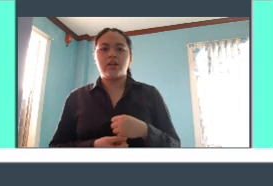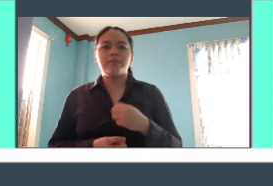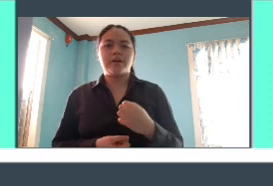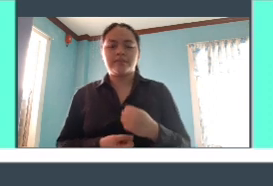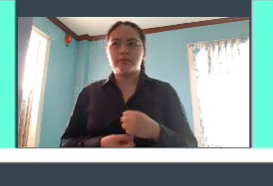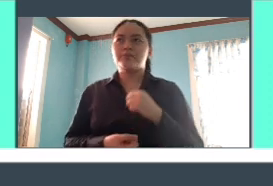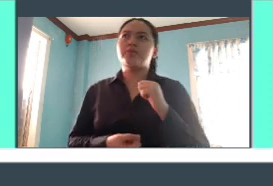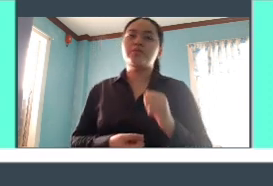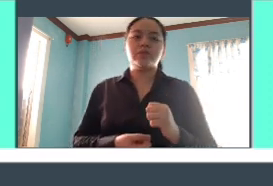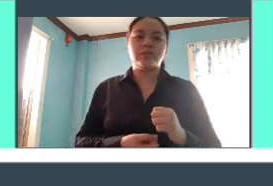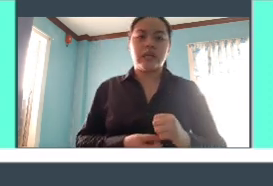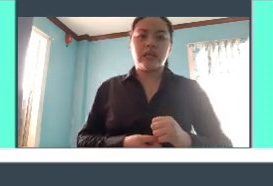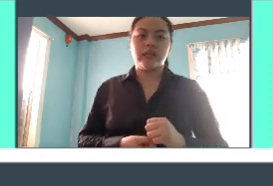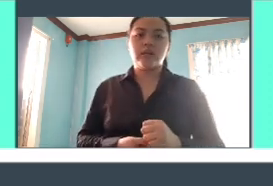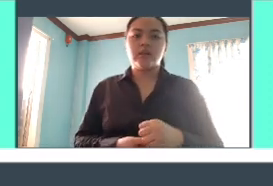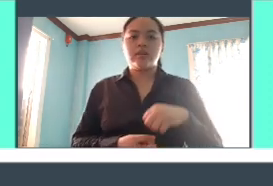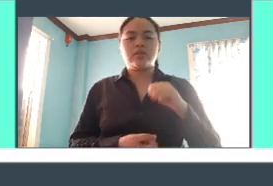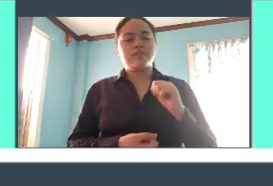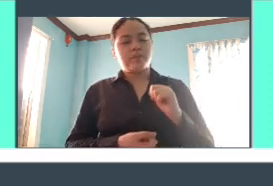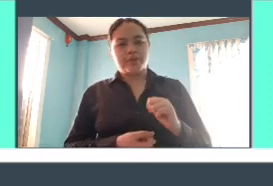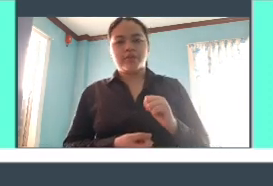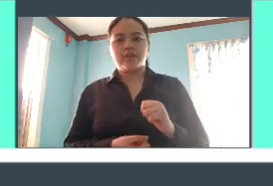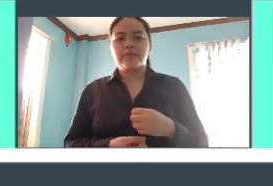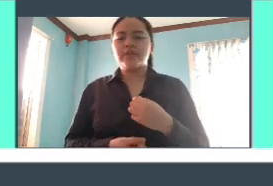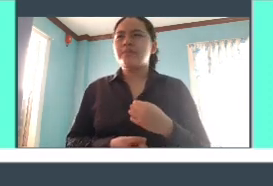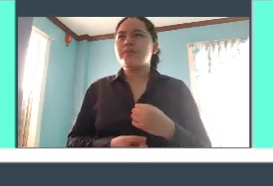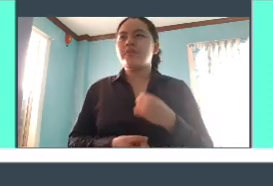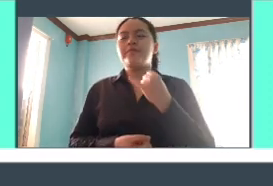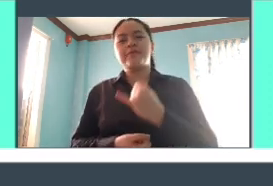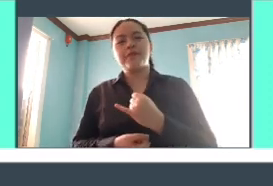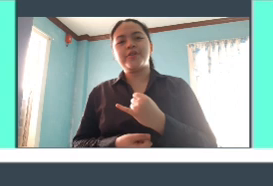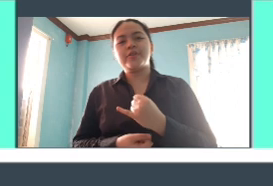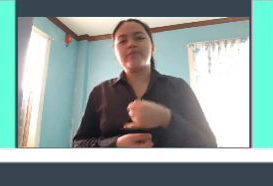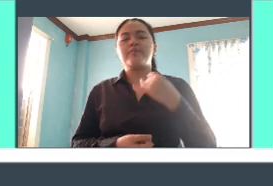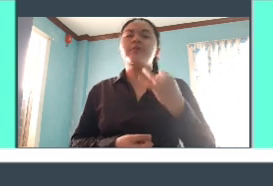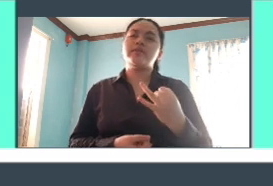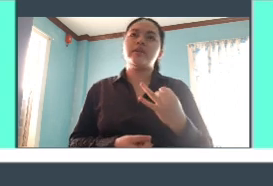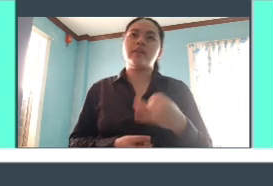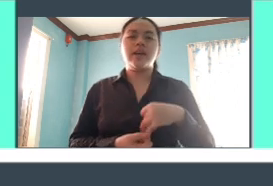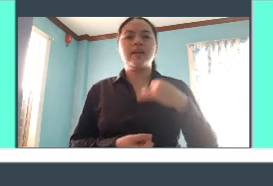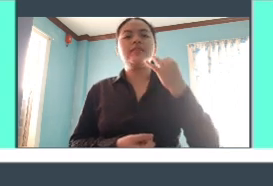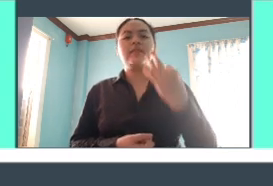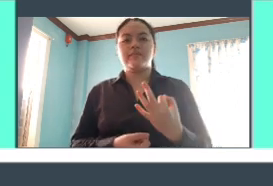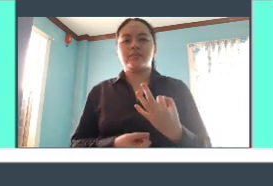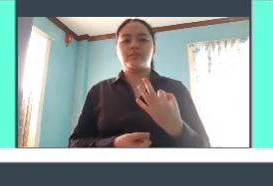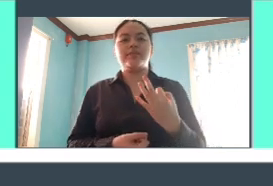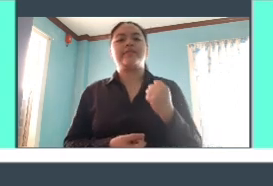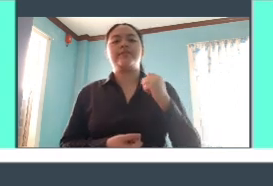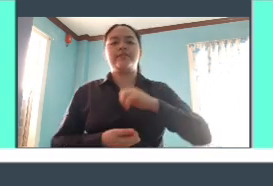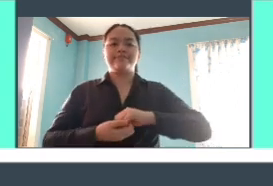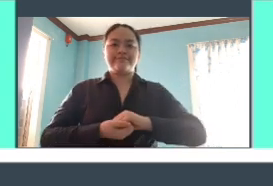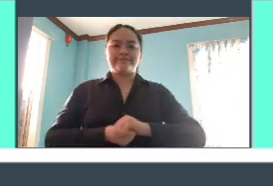special part for producing spores. For example, fern, mosses, and